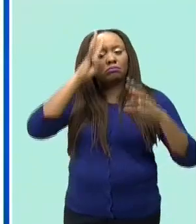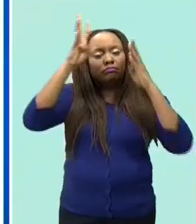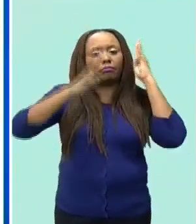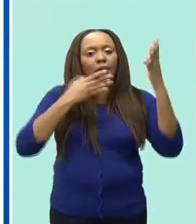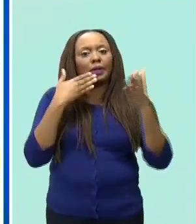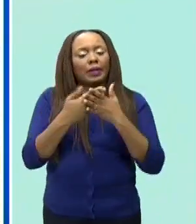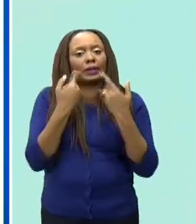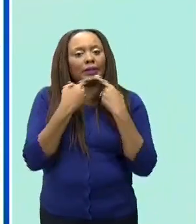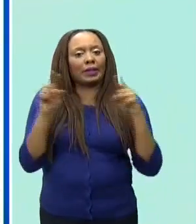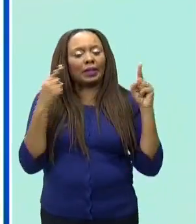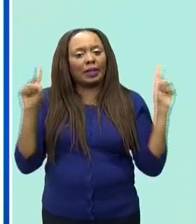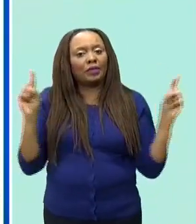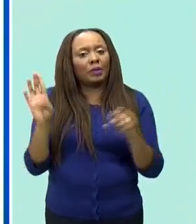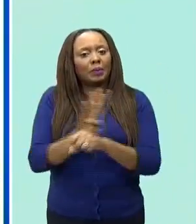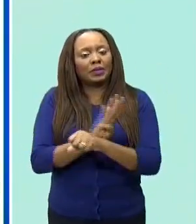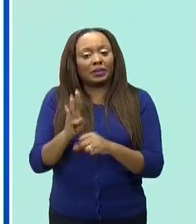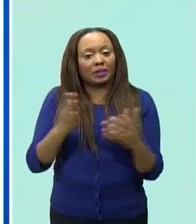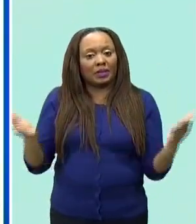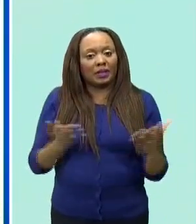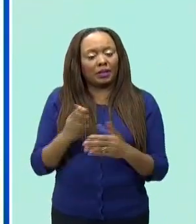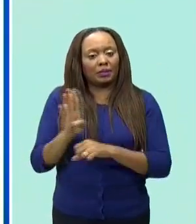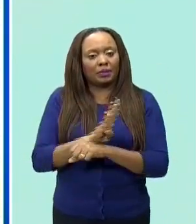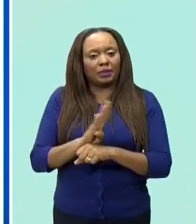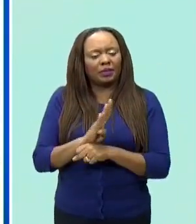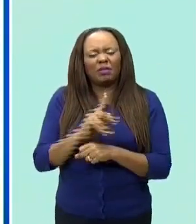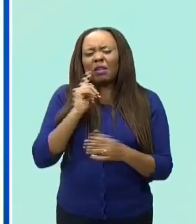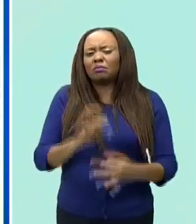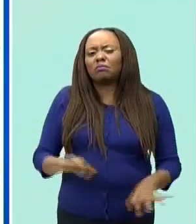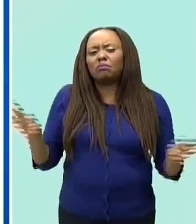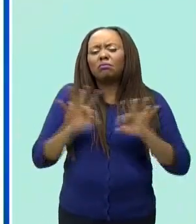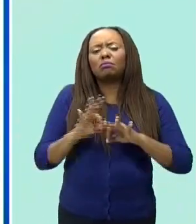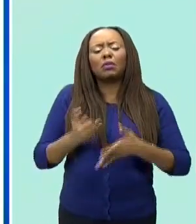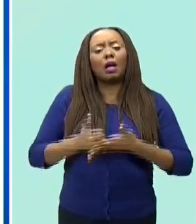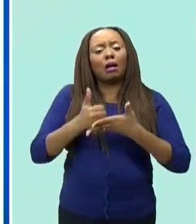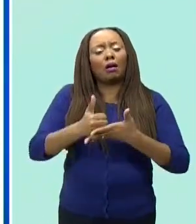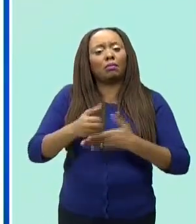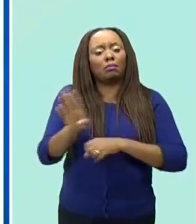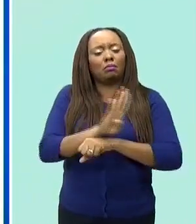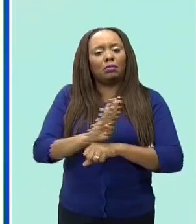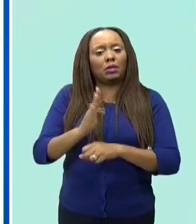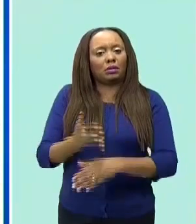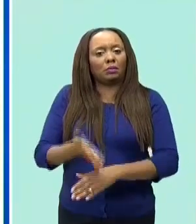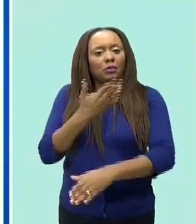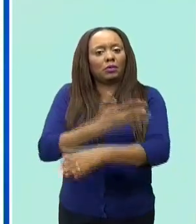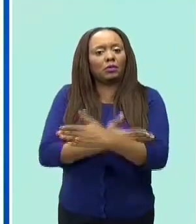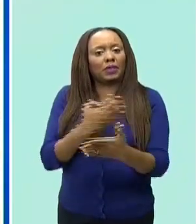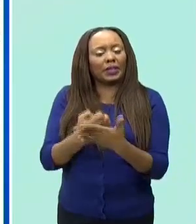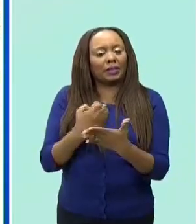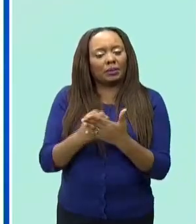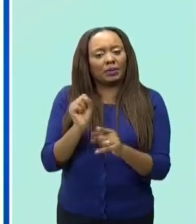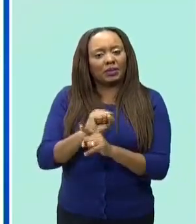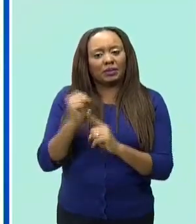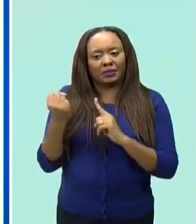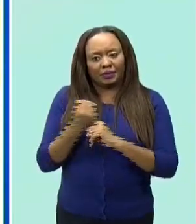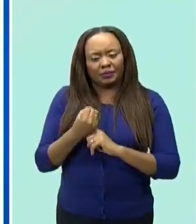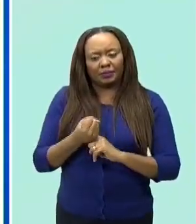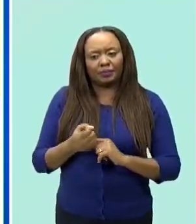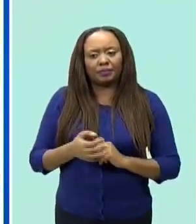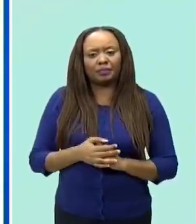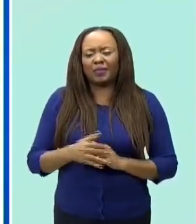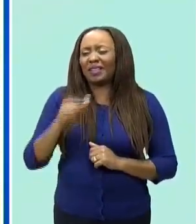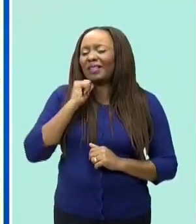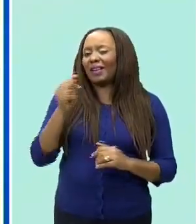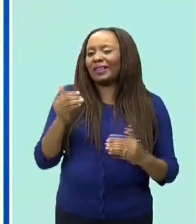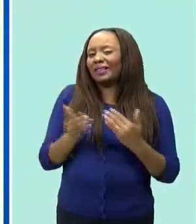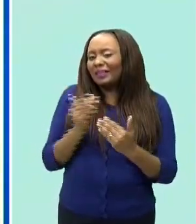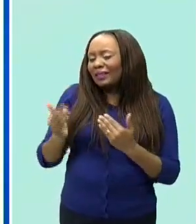in Barbados. In fact, this is seen as key to helping the island improve its economic situation. But it's not always an easy